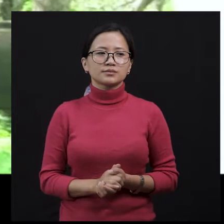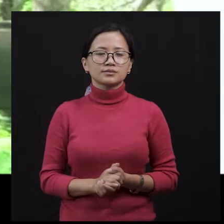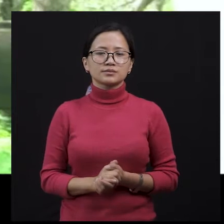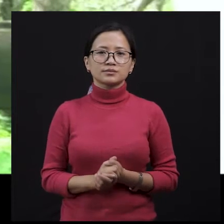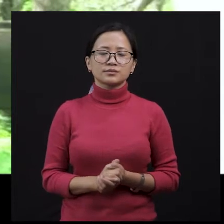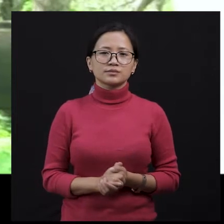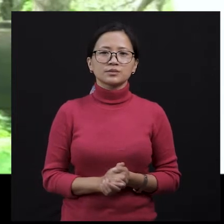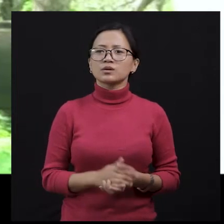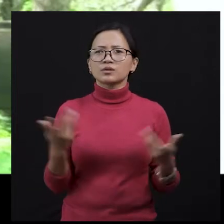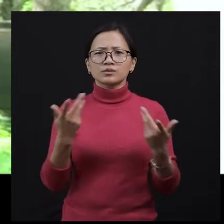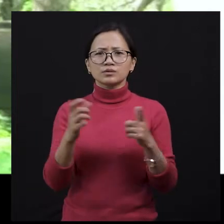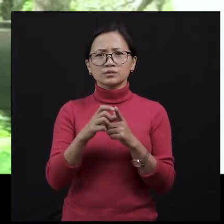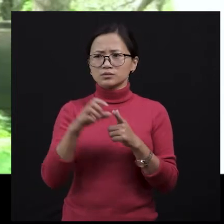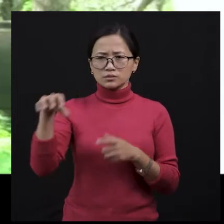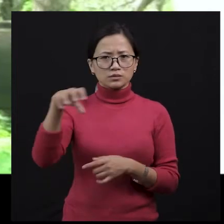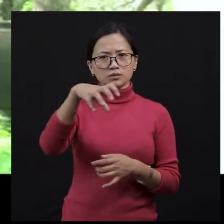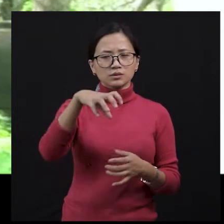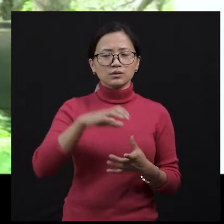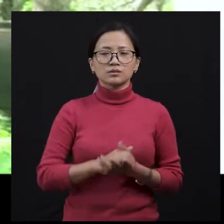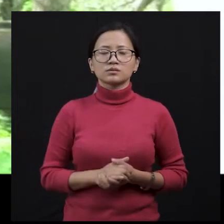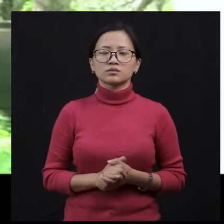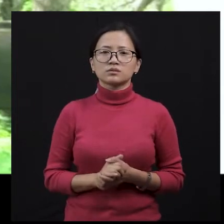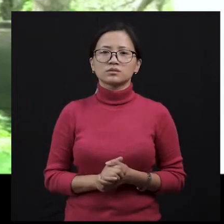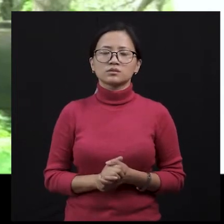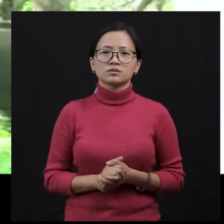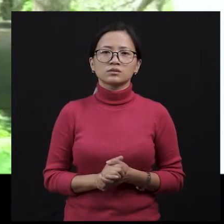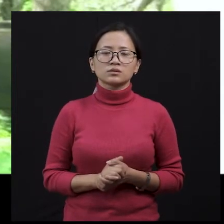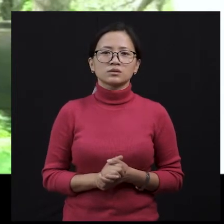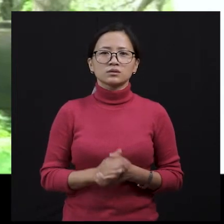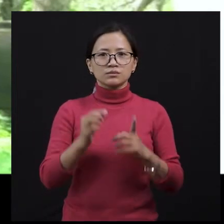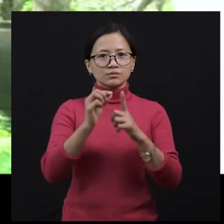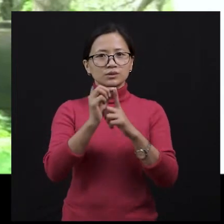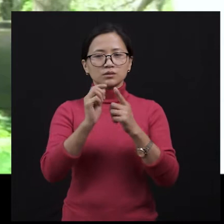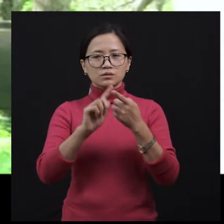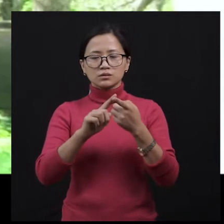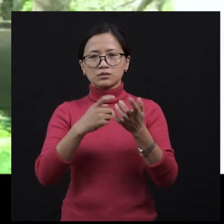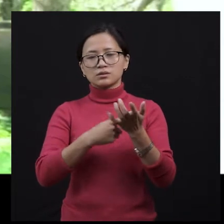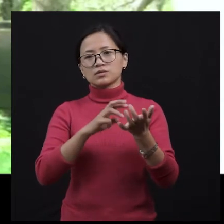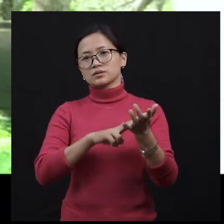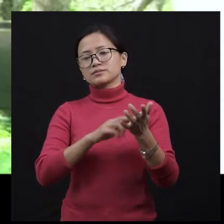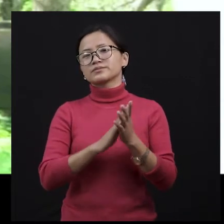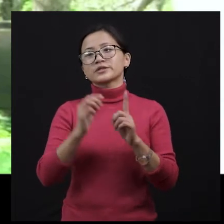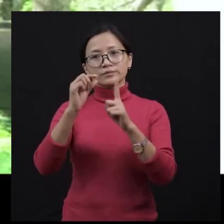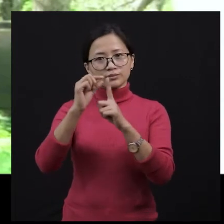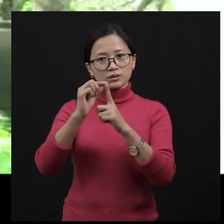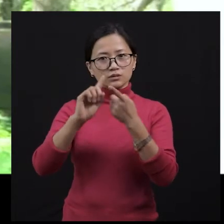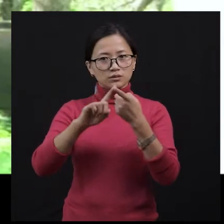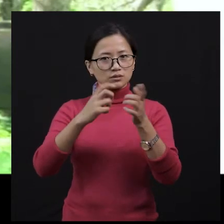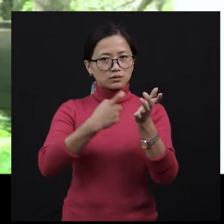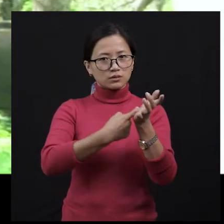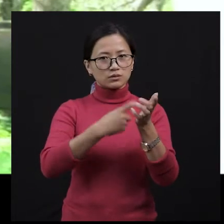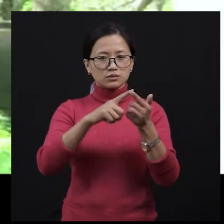And do you know in which district it is located? In Peran district, in a beautiful